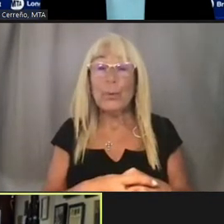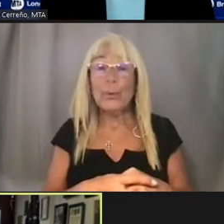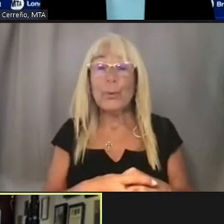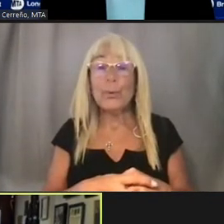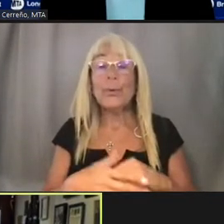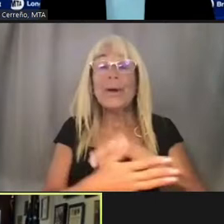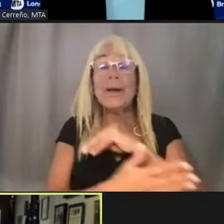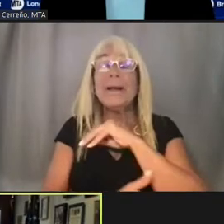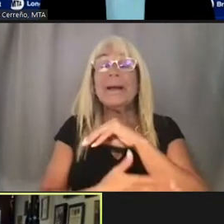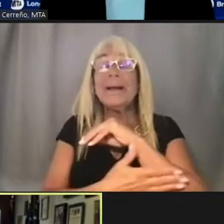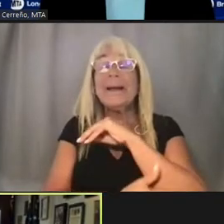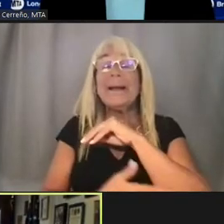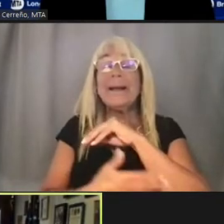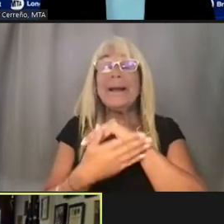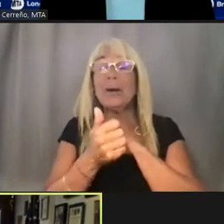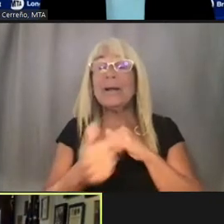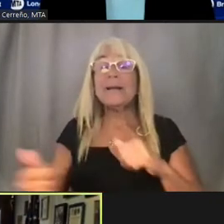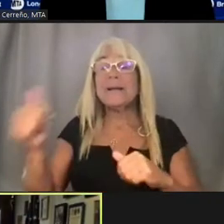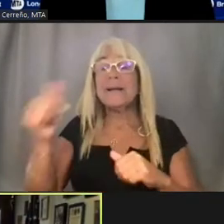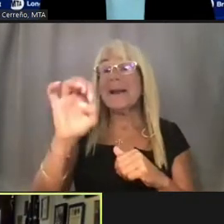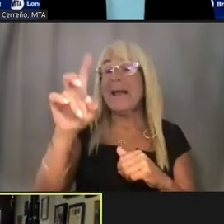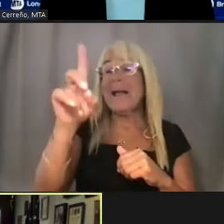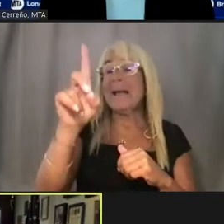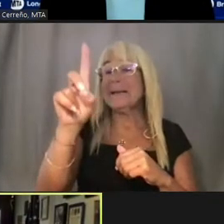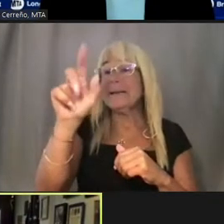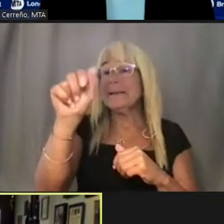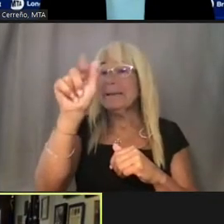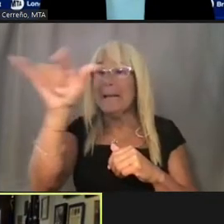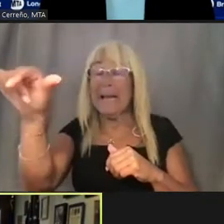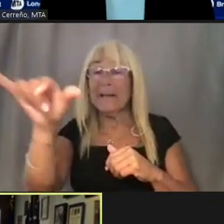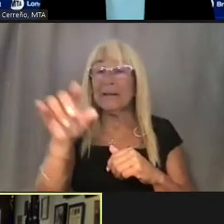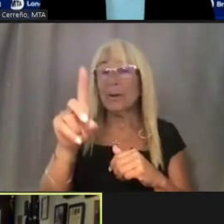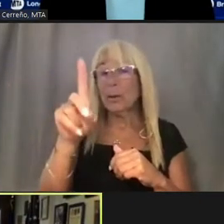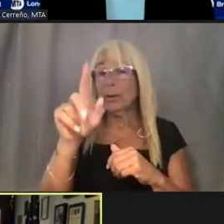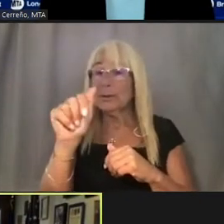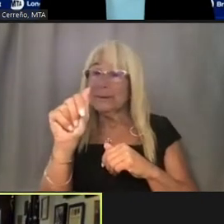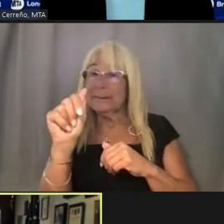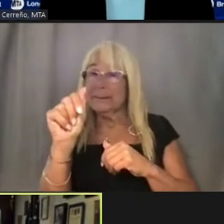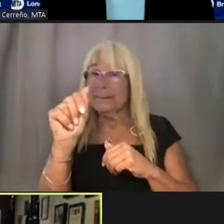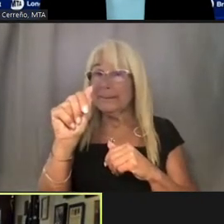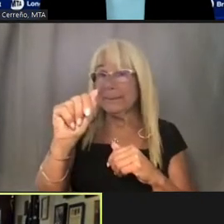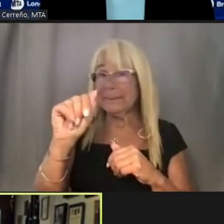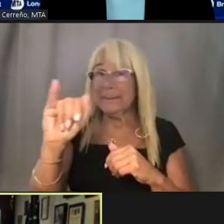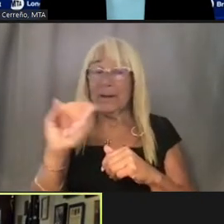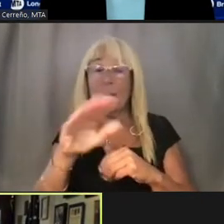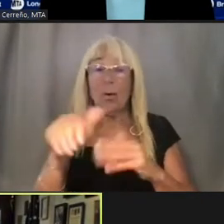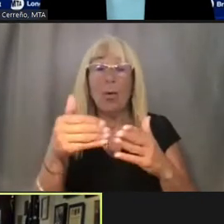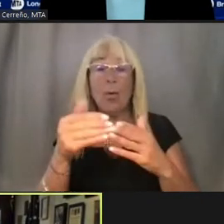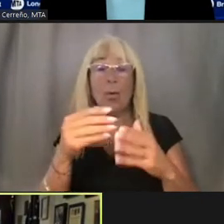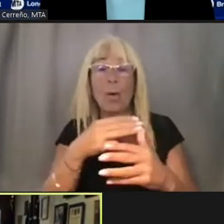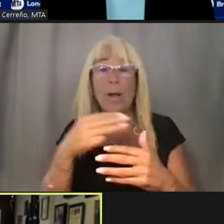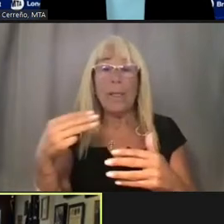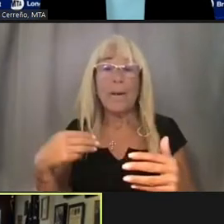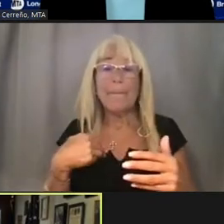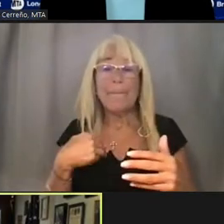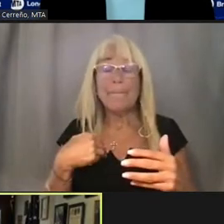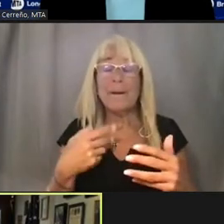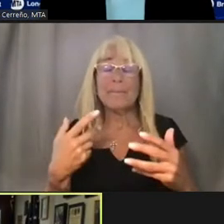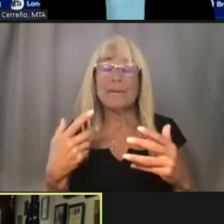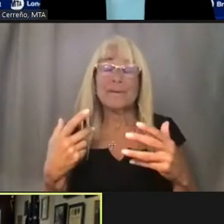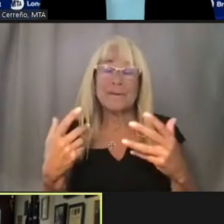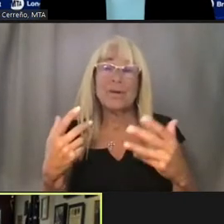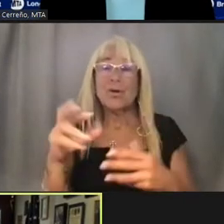is County Executive Ed day and I want to thank you for the opportunity I like almost all of the members of the Metropolitan Community Transportation District